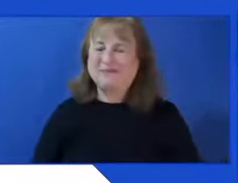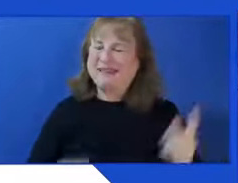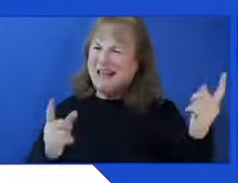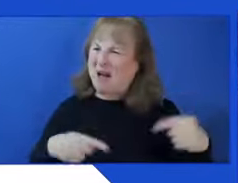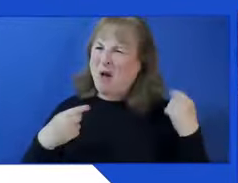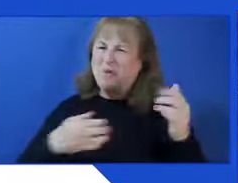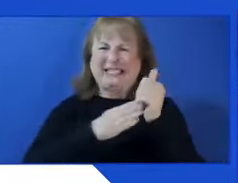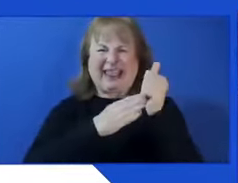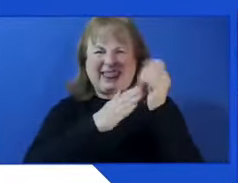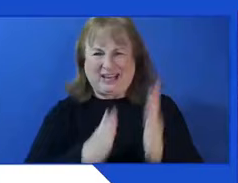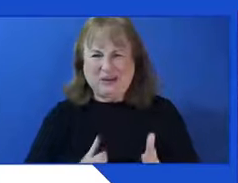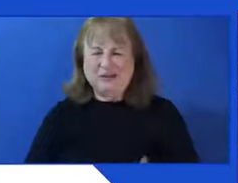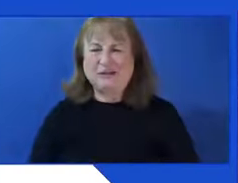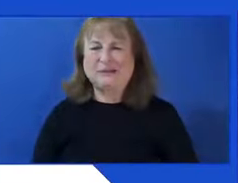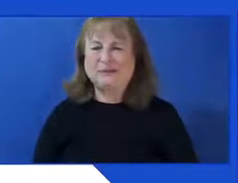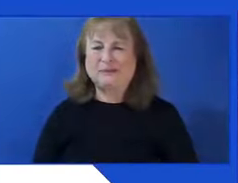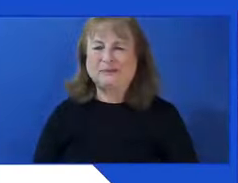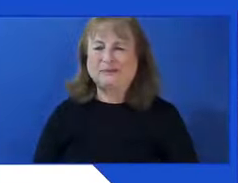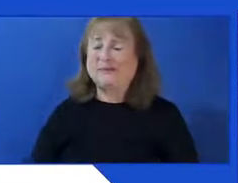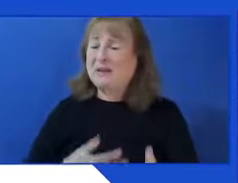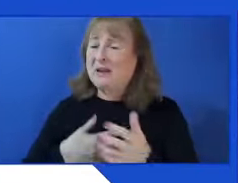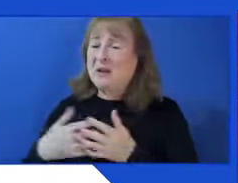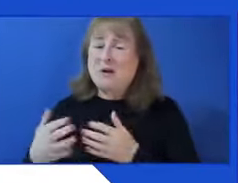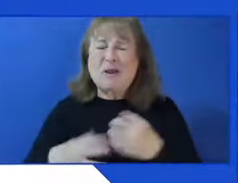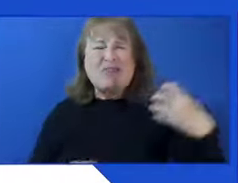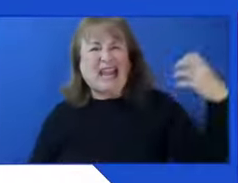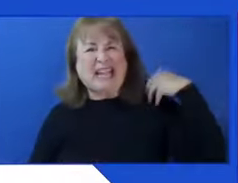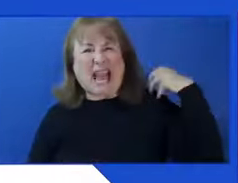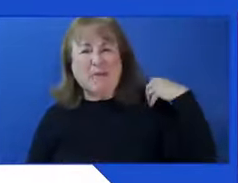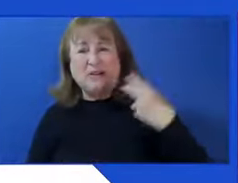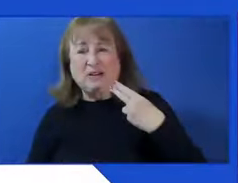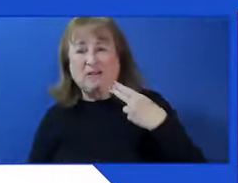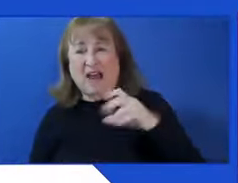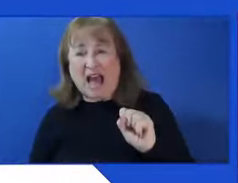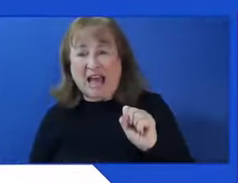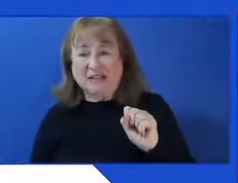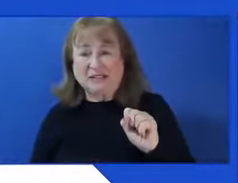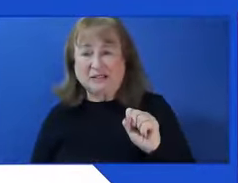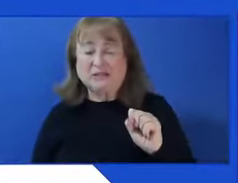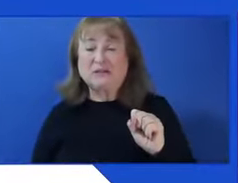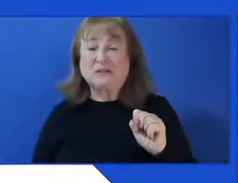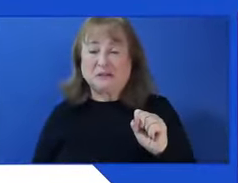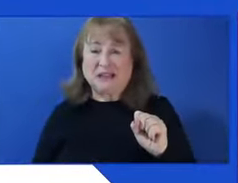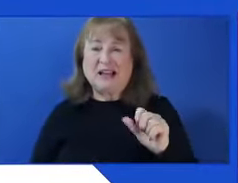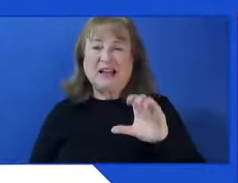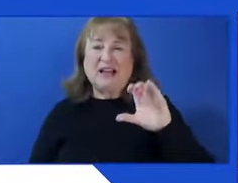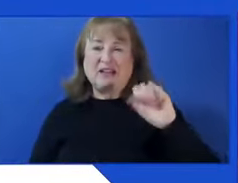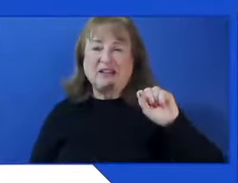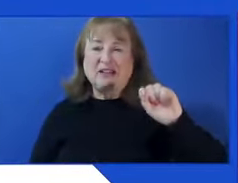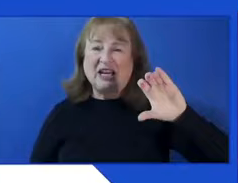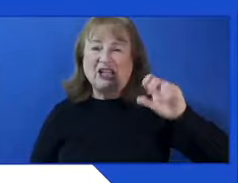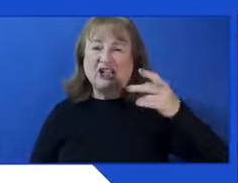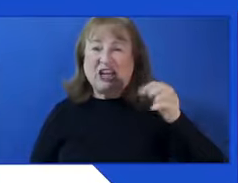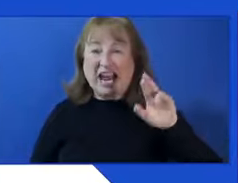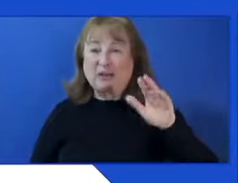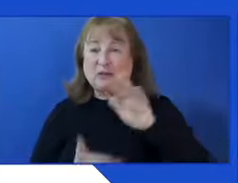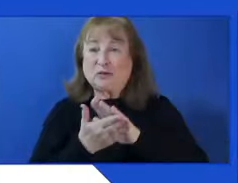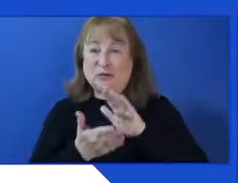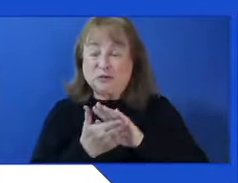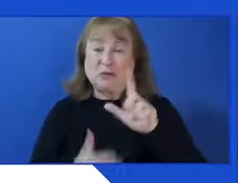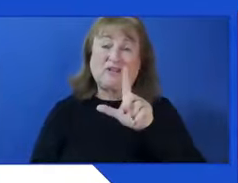leader, whether the captain of his high school, the Schechter School of Long Island,